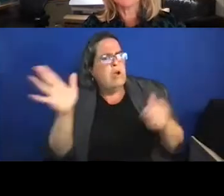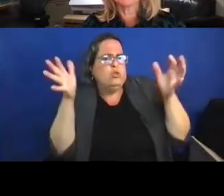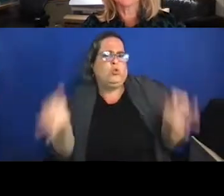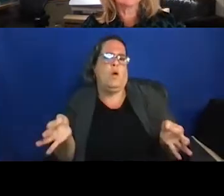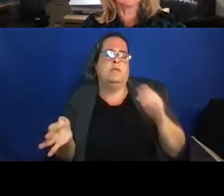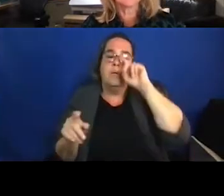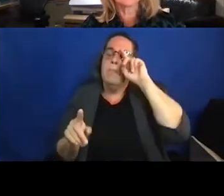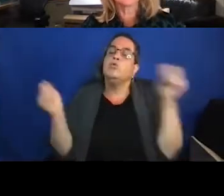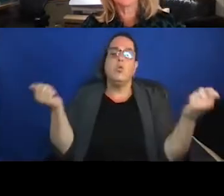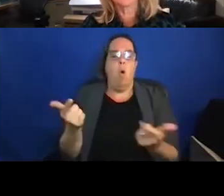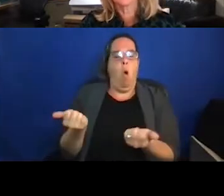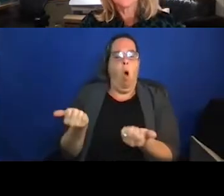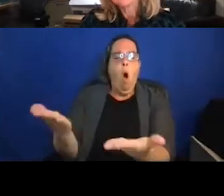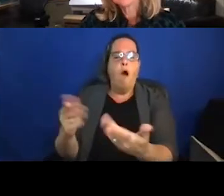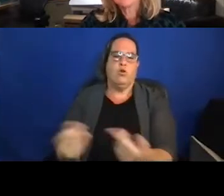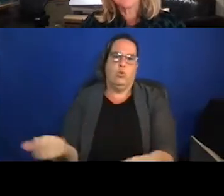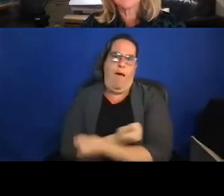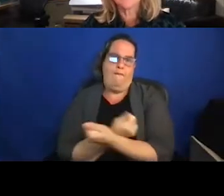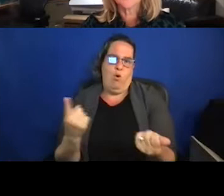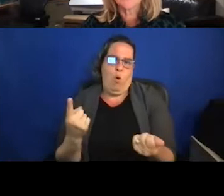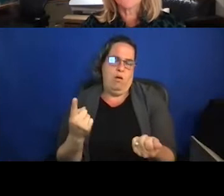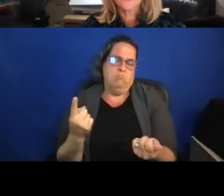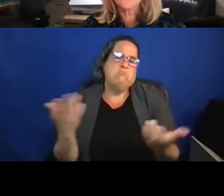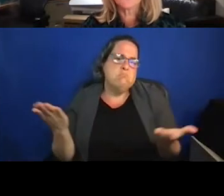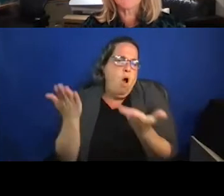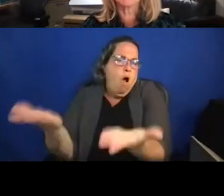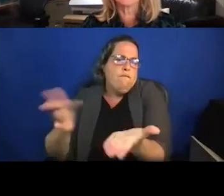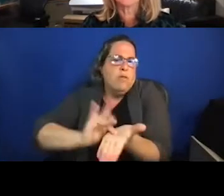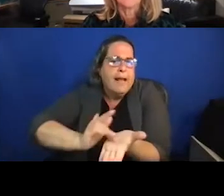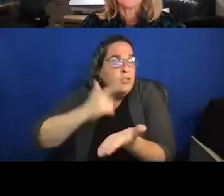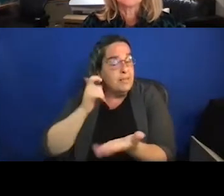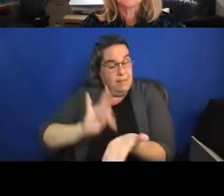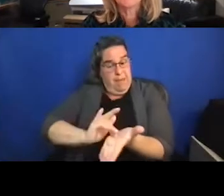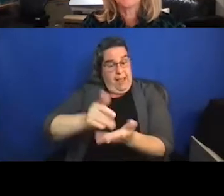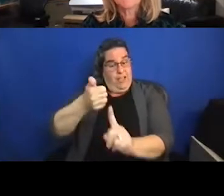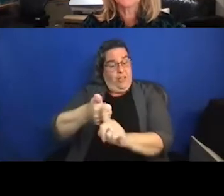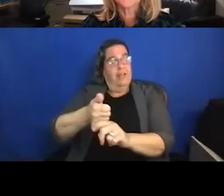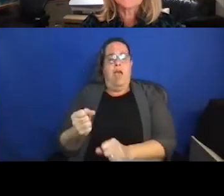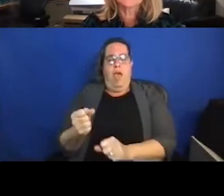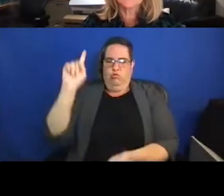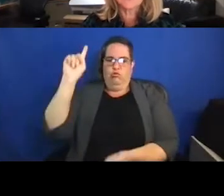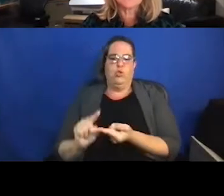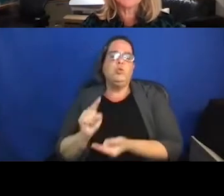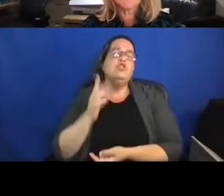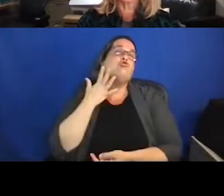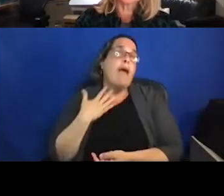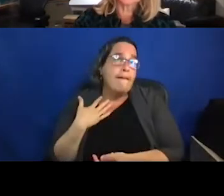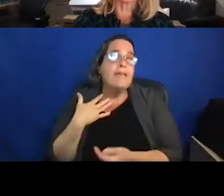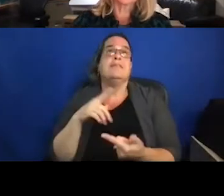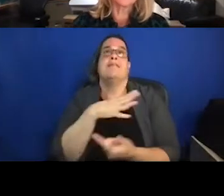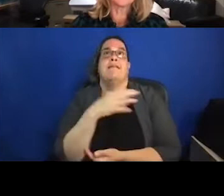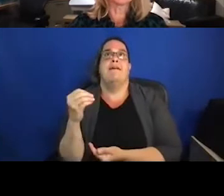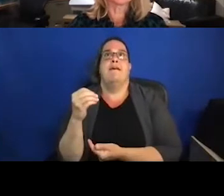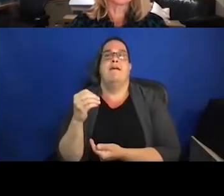approach. So everybody gets offered cessation medication, and if they say no thank you, well, obviously that's their choice,